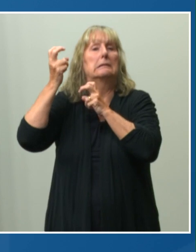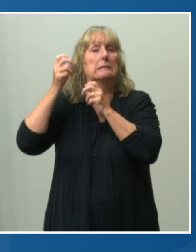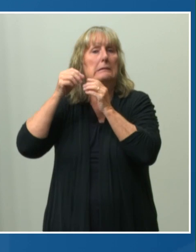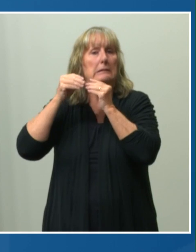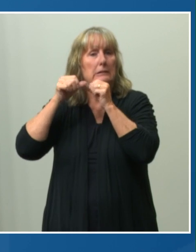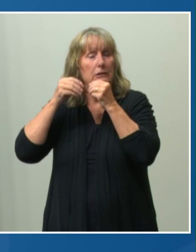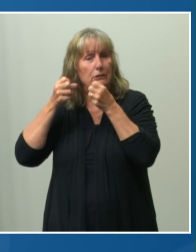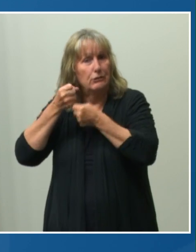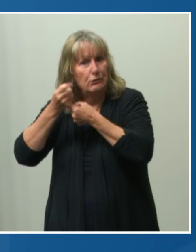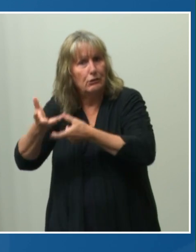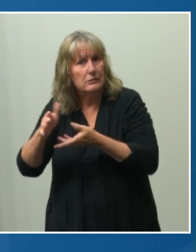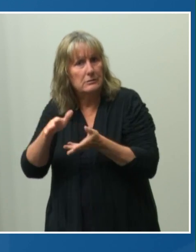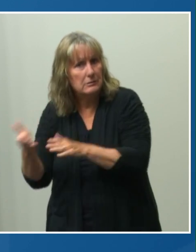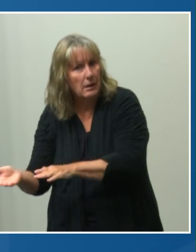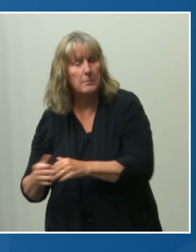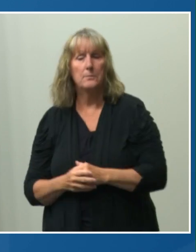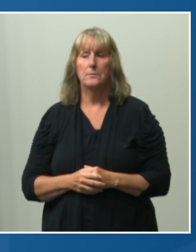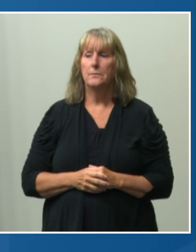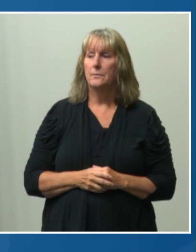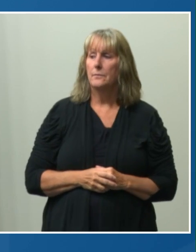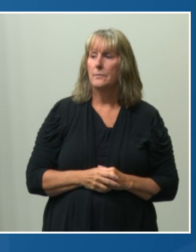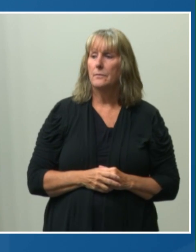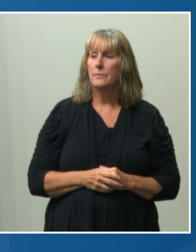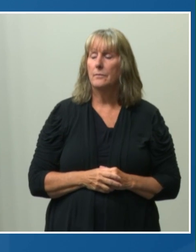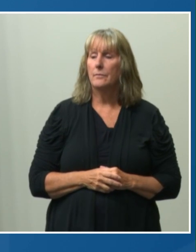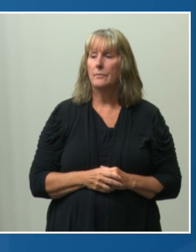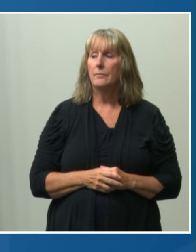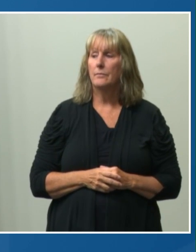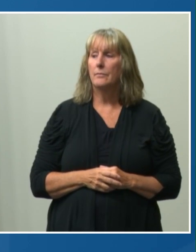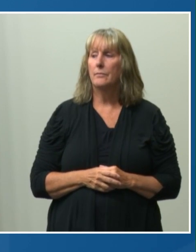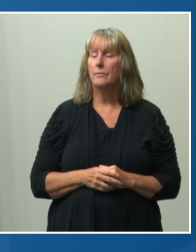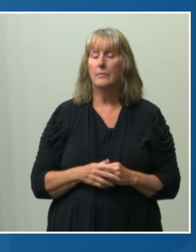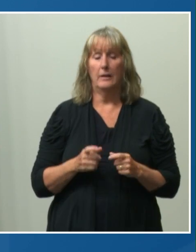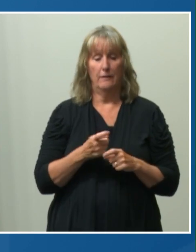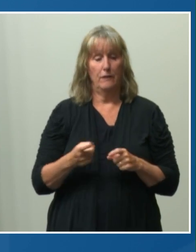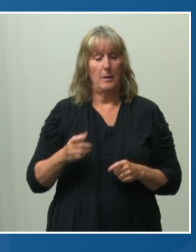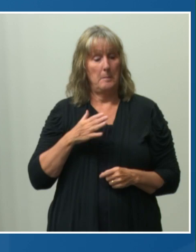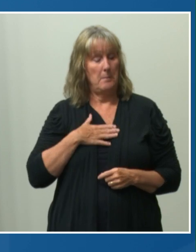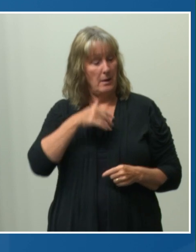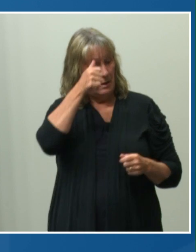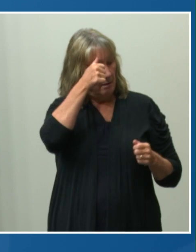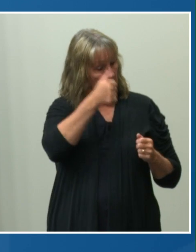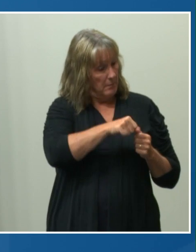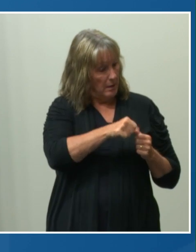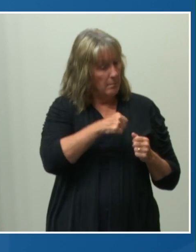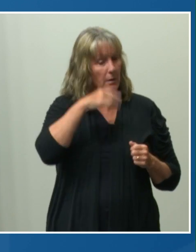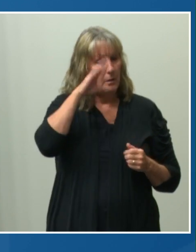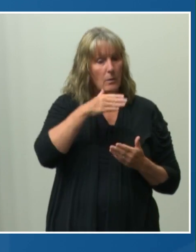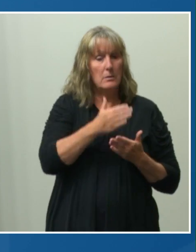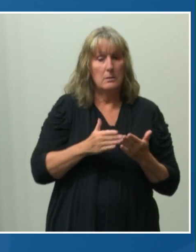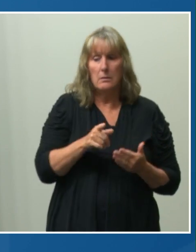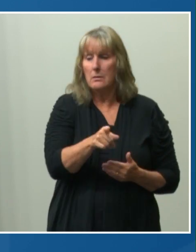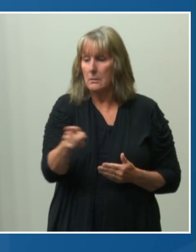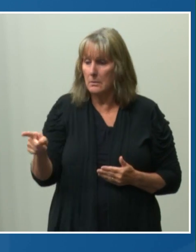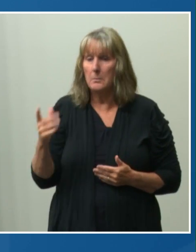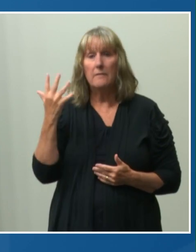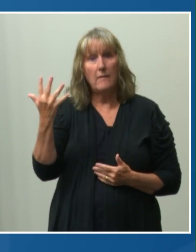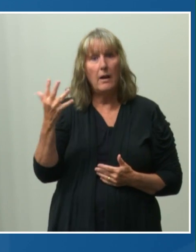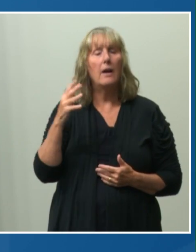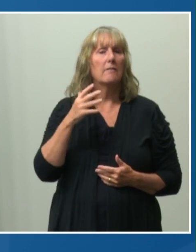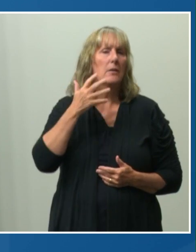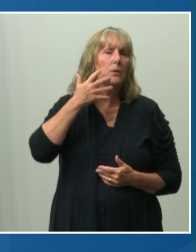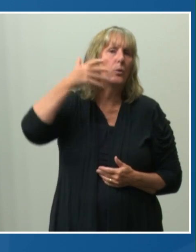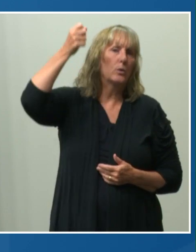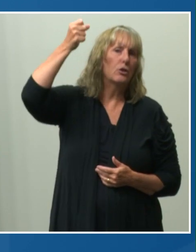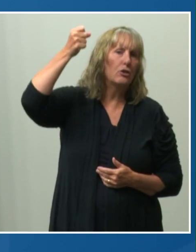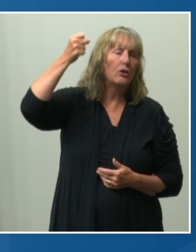thing? You know, Matt, from what, just off the top of my head, I know that some of them were elderly